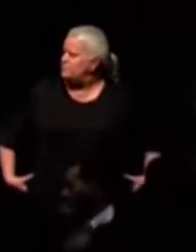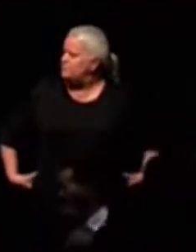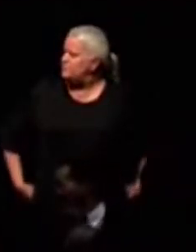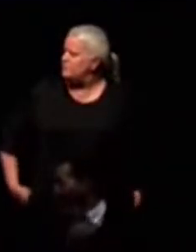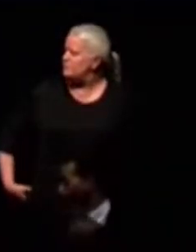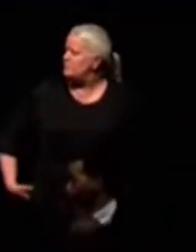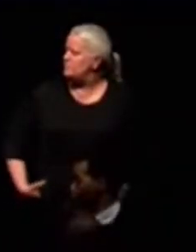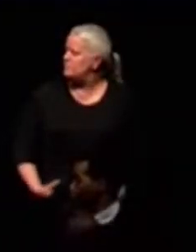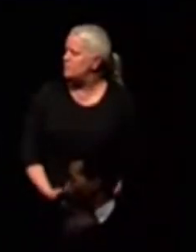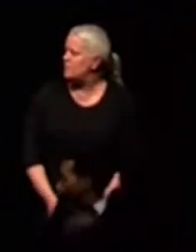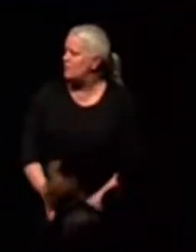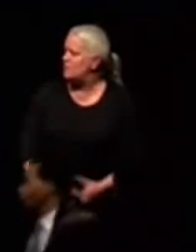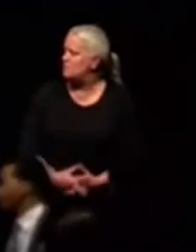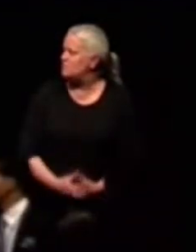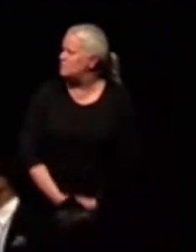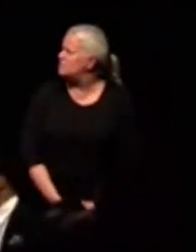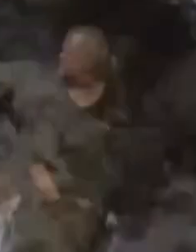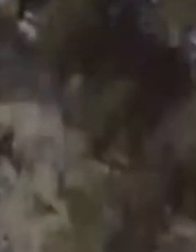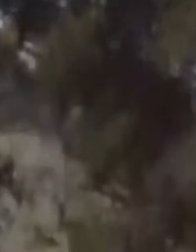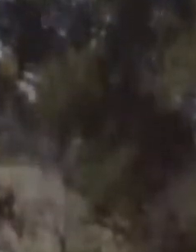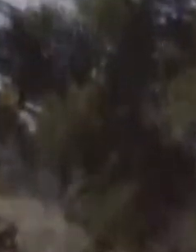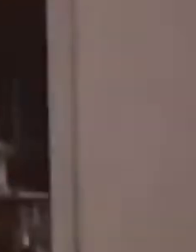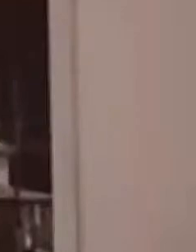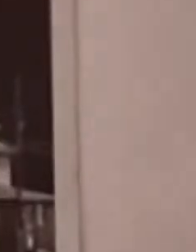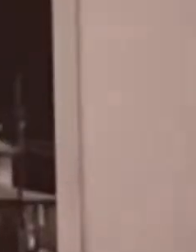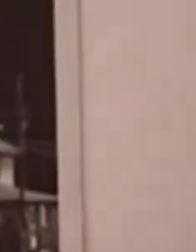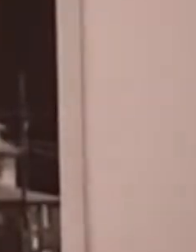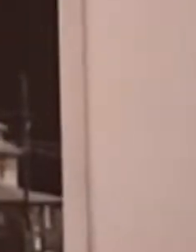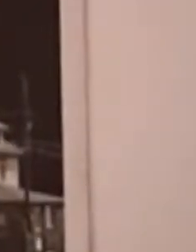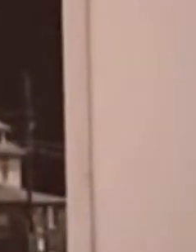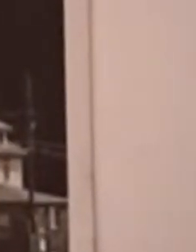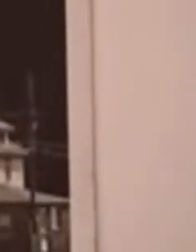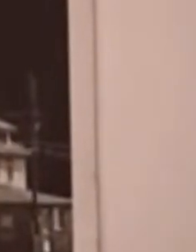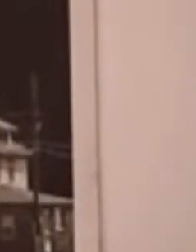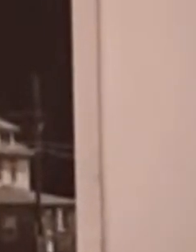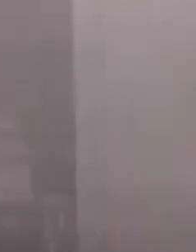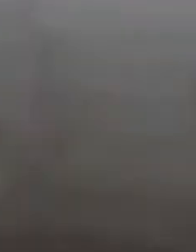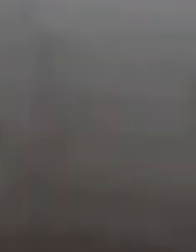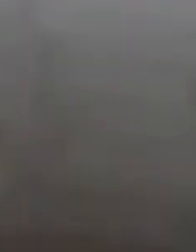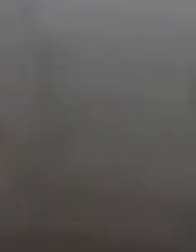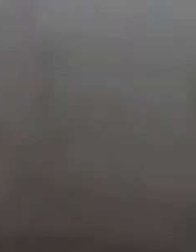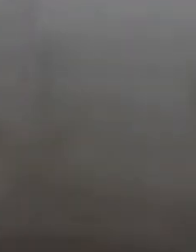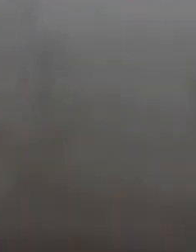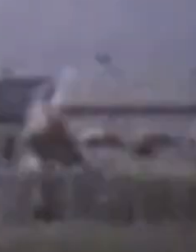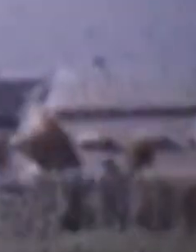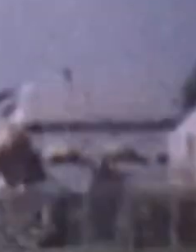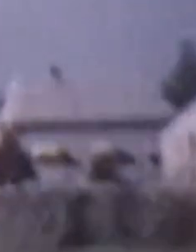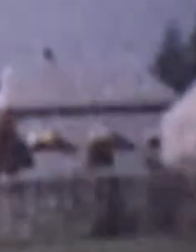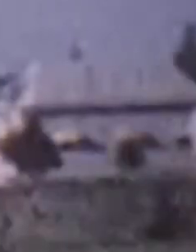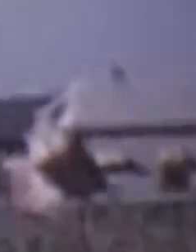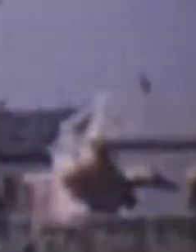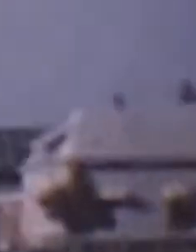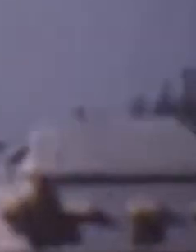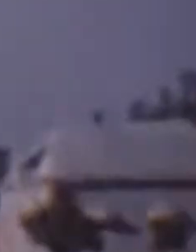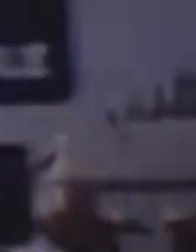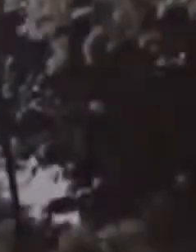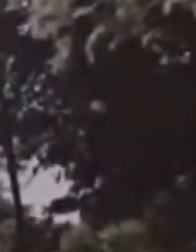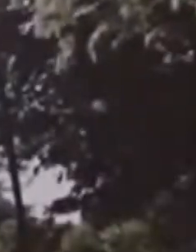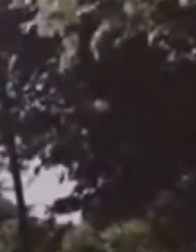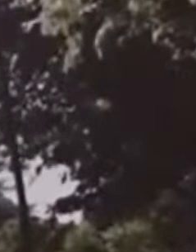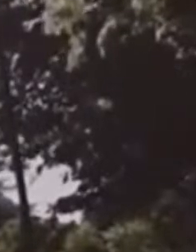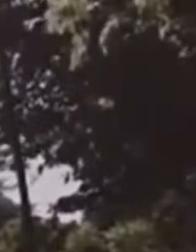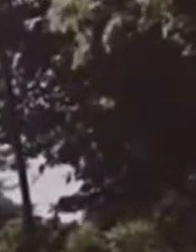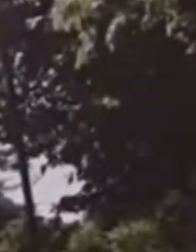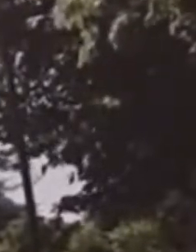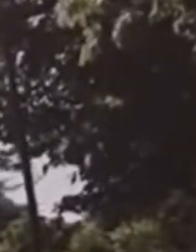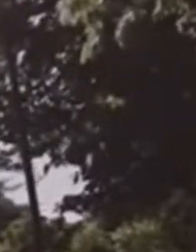297 miles. The distance between an upstairs flat in the shadow of a steel mill near Buffalo and the